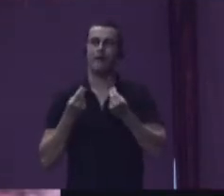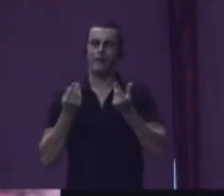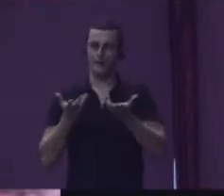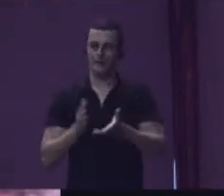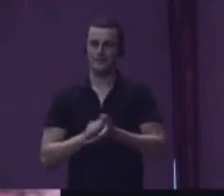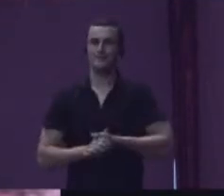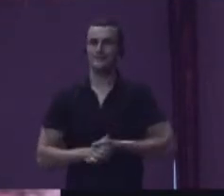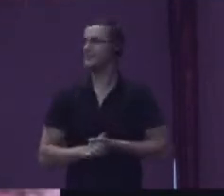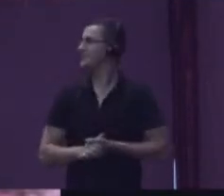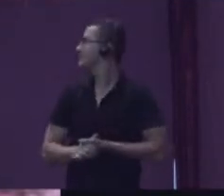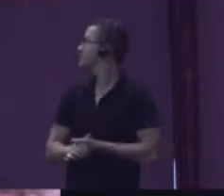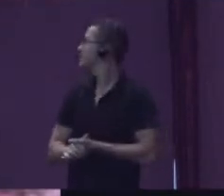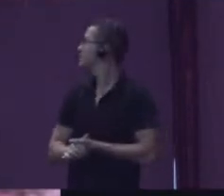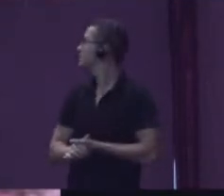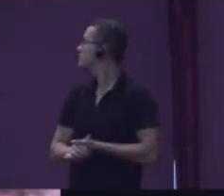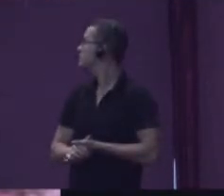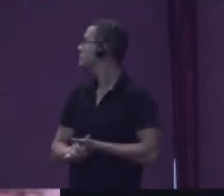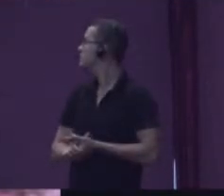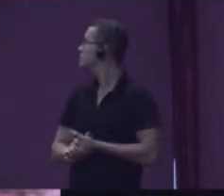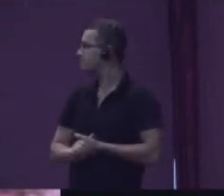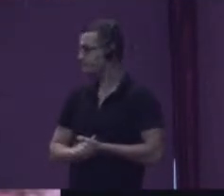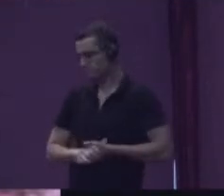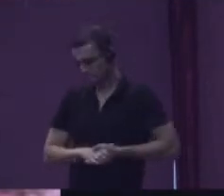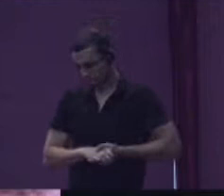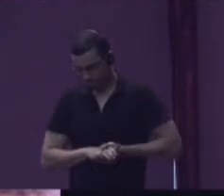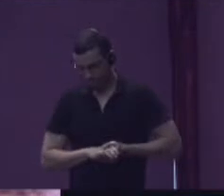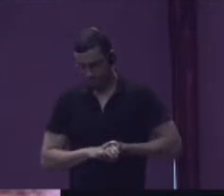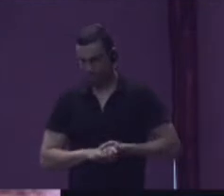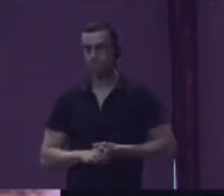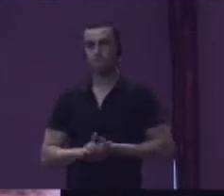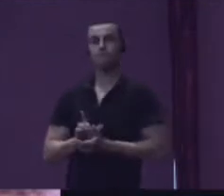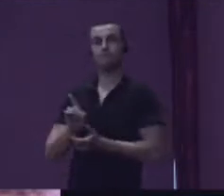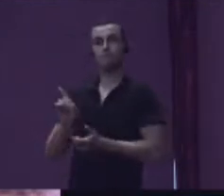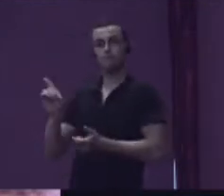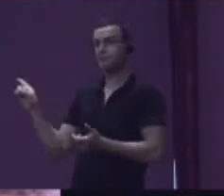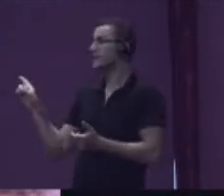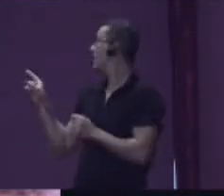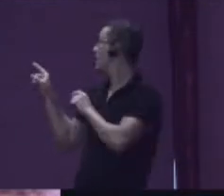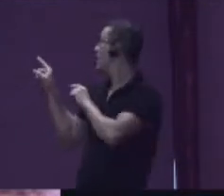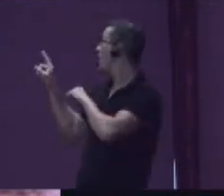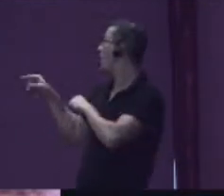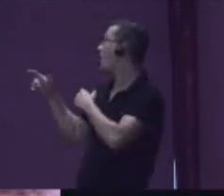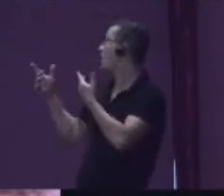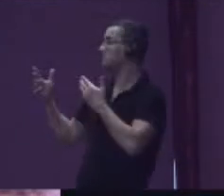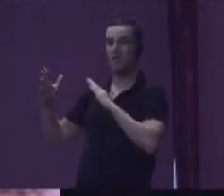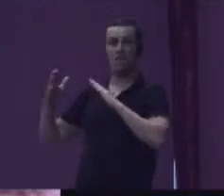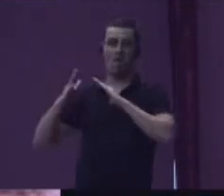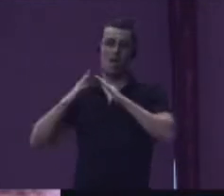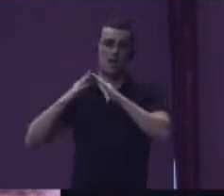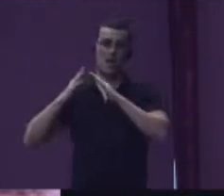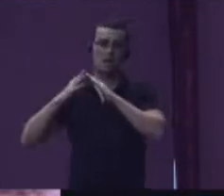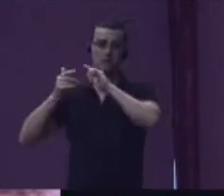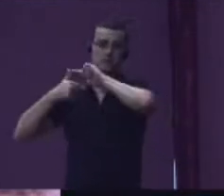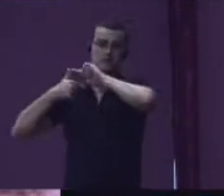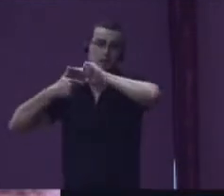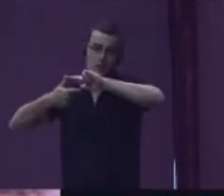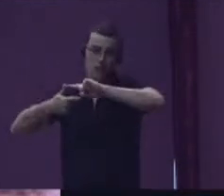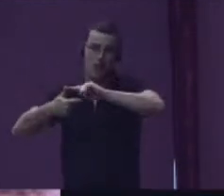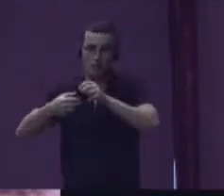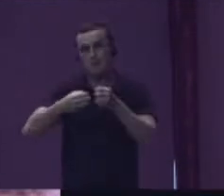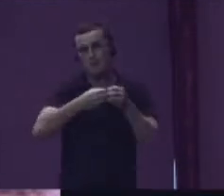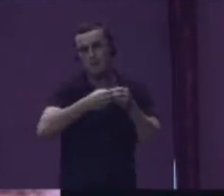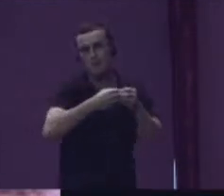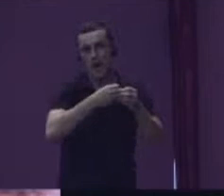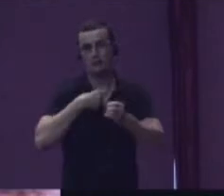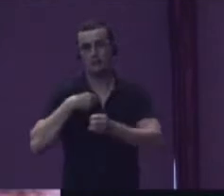This is typical housing on part of the plantation. There are these long wooden houses that have been divided